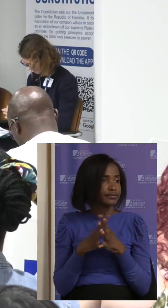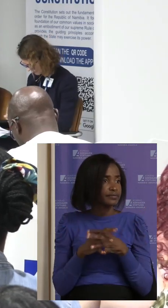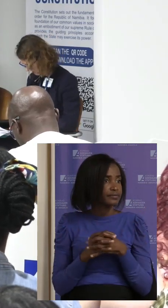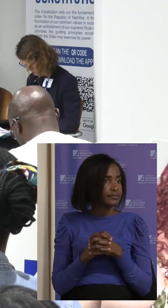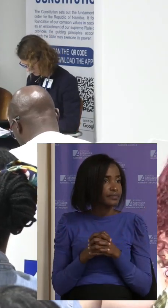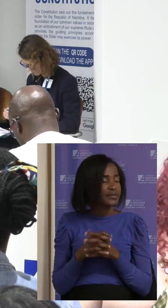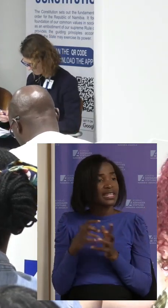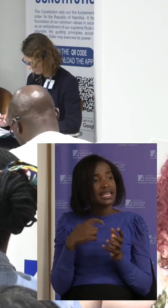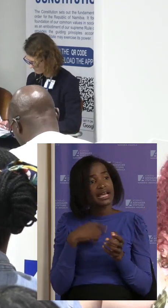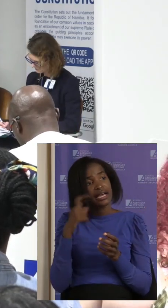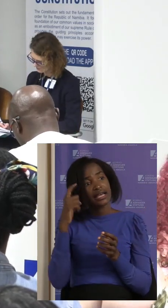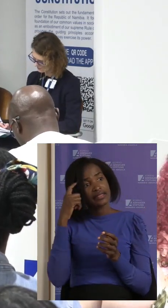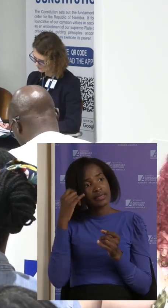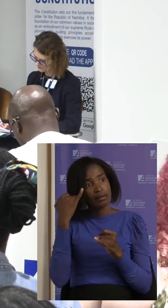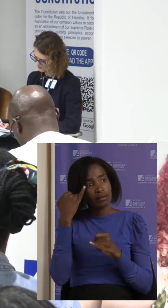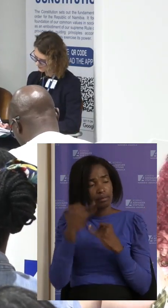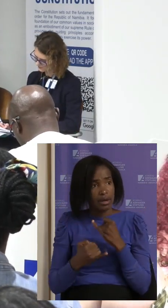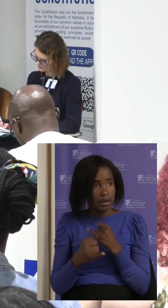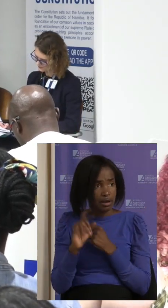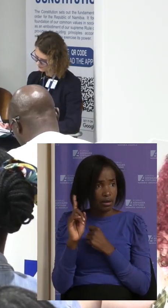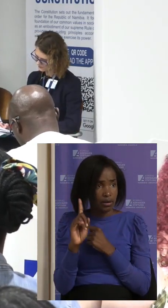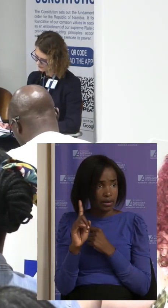I think my concluding remarks is that